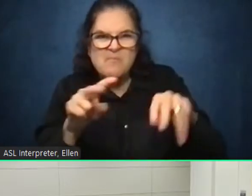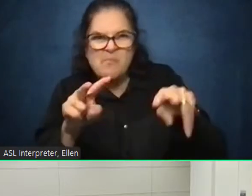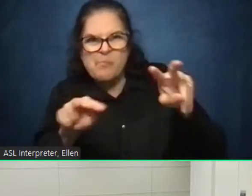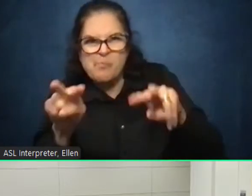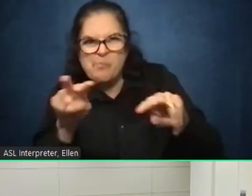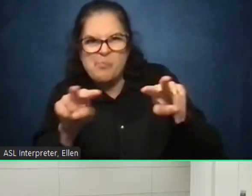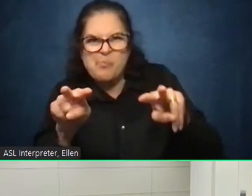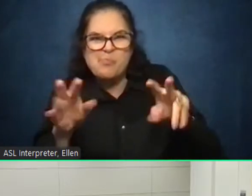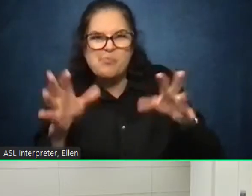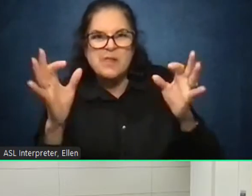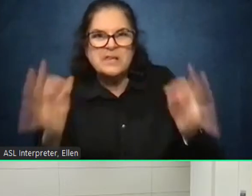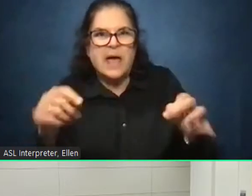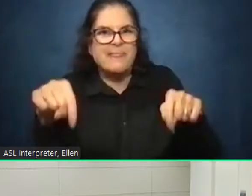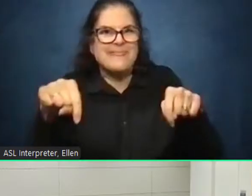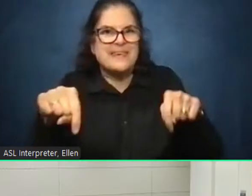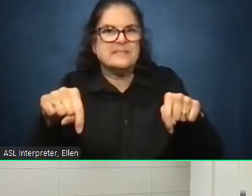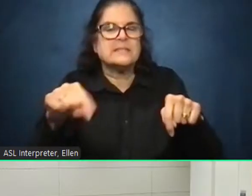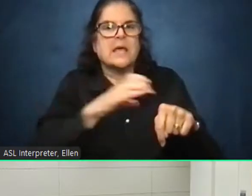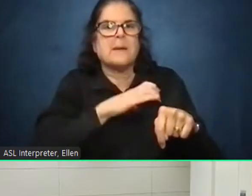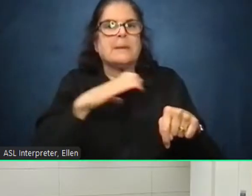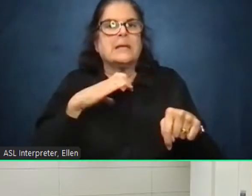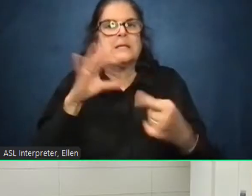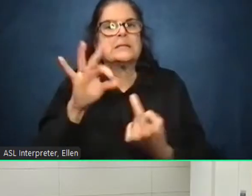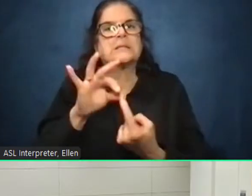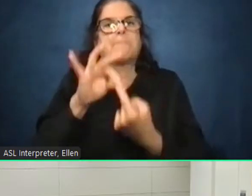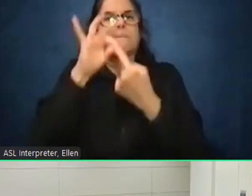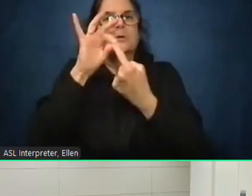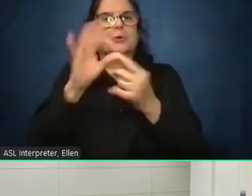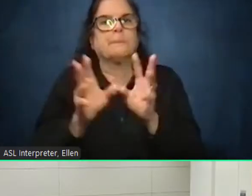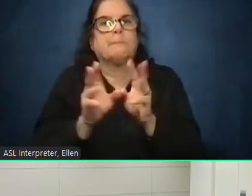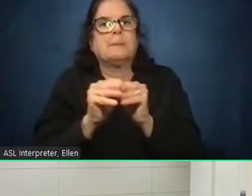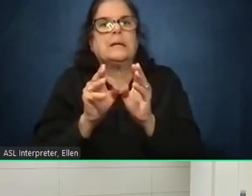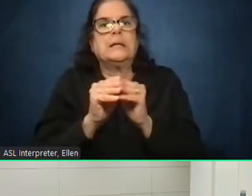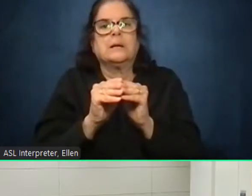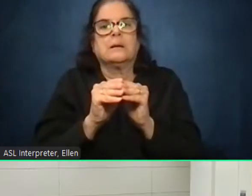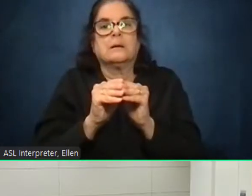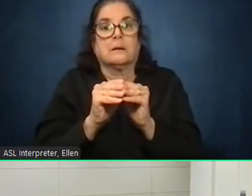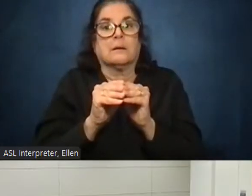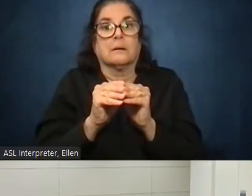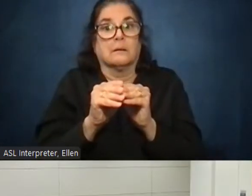special meeting for this committee when kind of you have a.